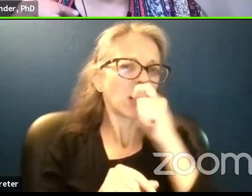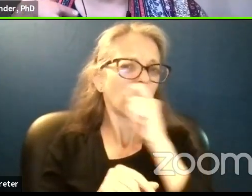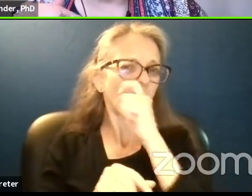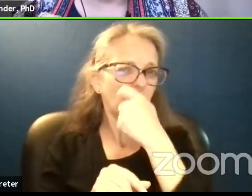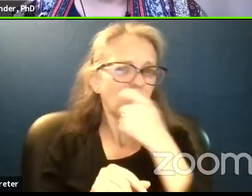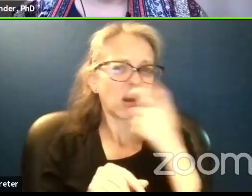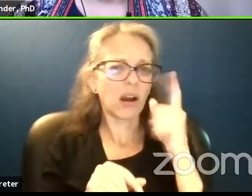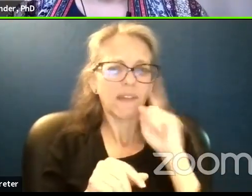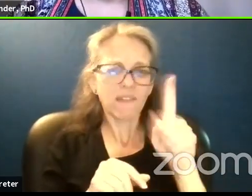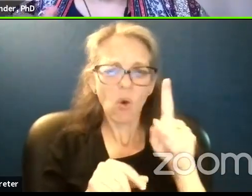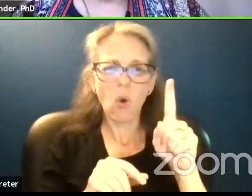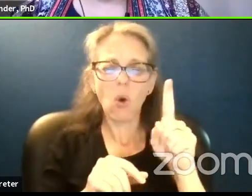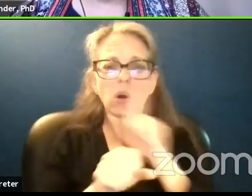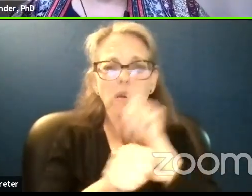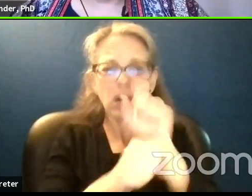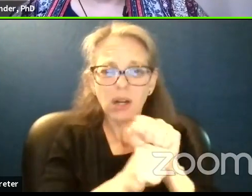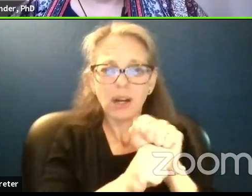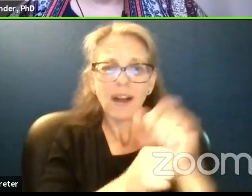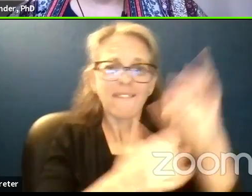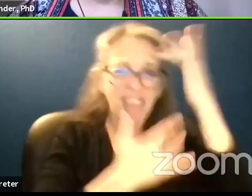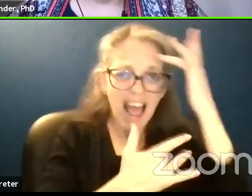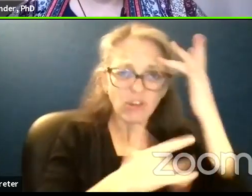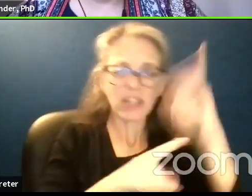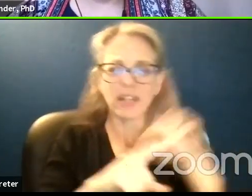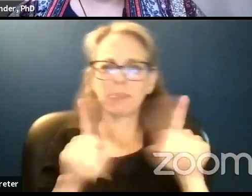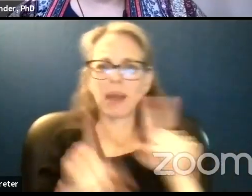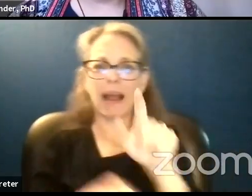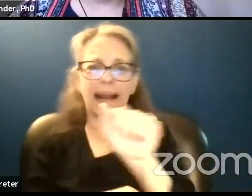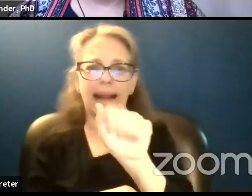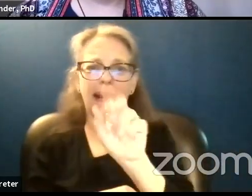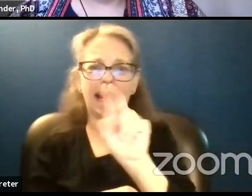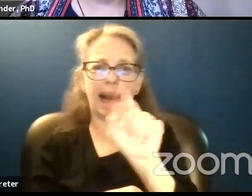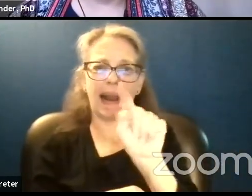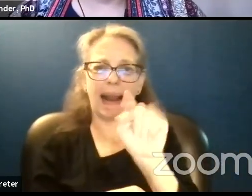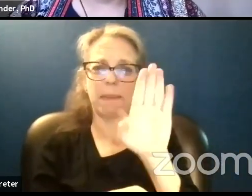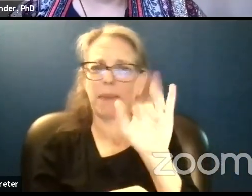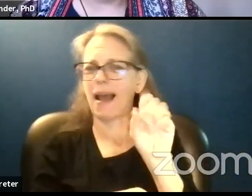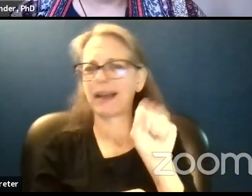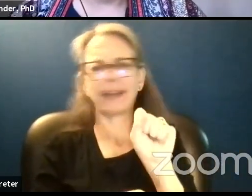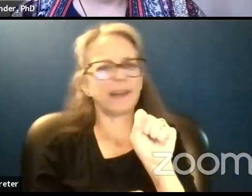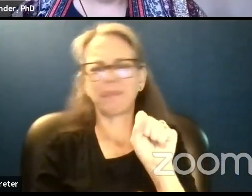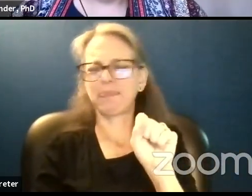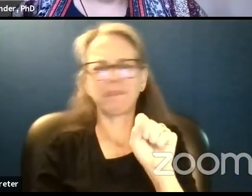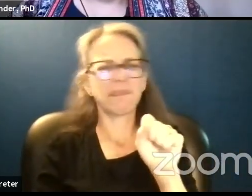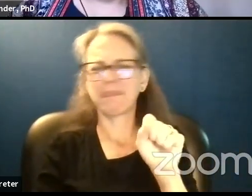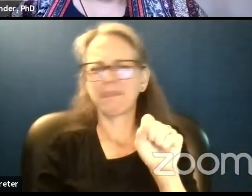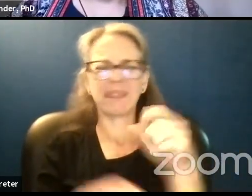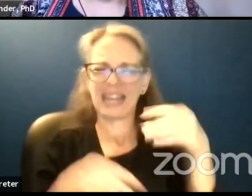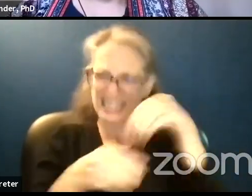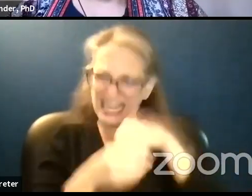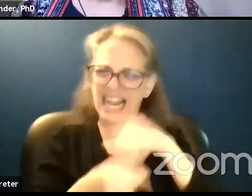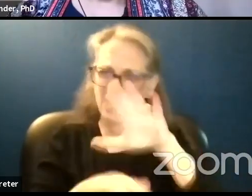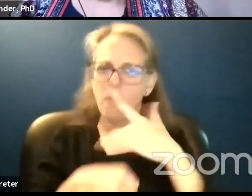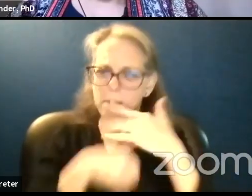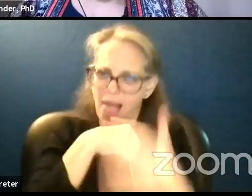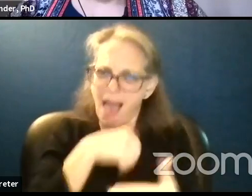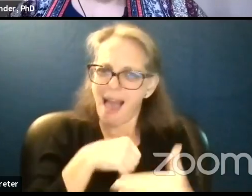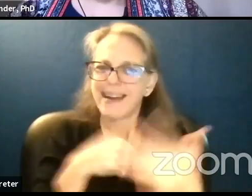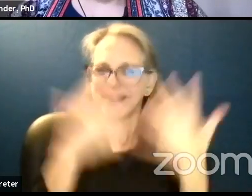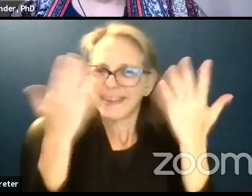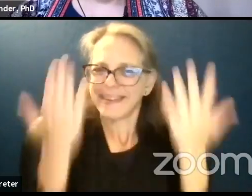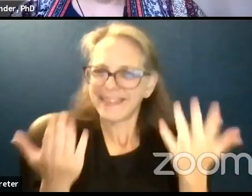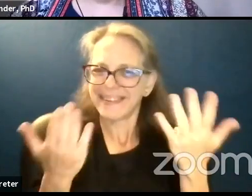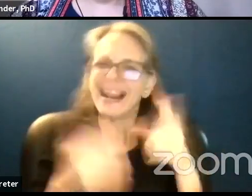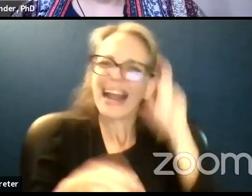down in your saliva. So yeah, no, blood. I'm just going to say no. Because the antibodies live in your blood. They're part of your, you know,